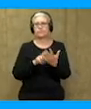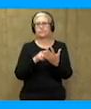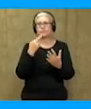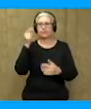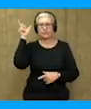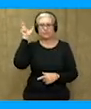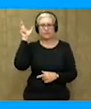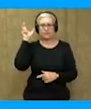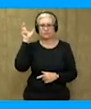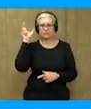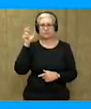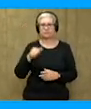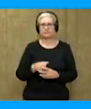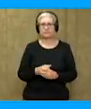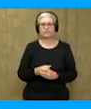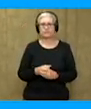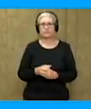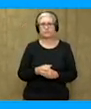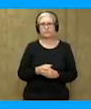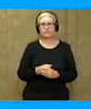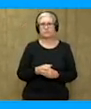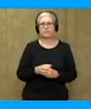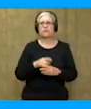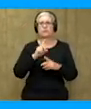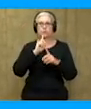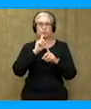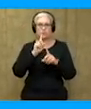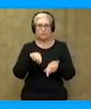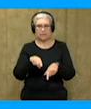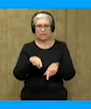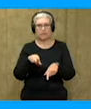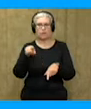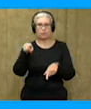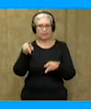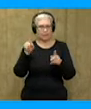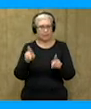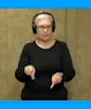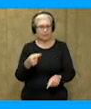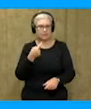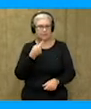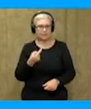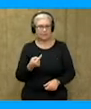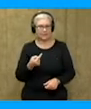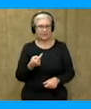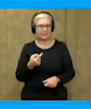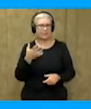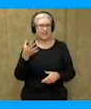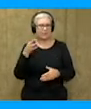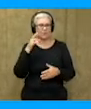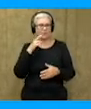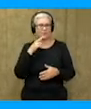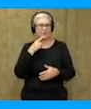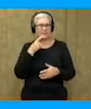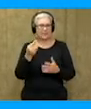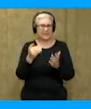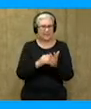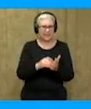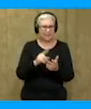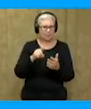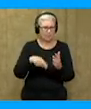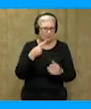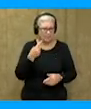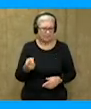Reflective listening. In reflective listening, you want to restate what the other person said to make sure you understand what they are